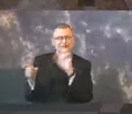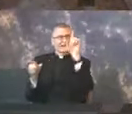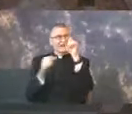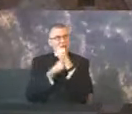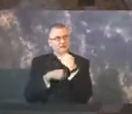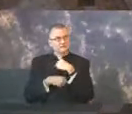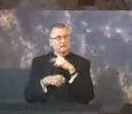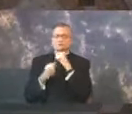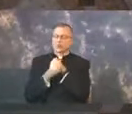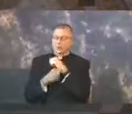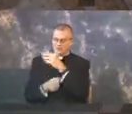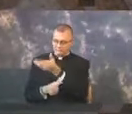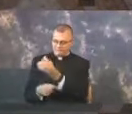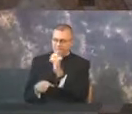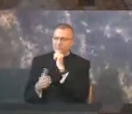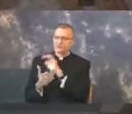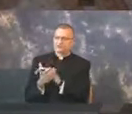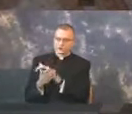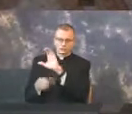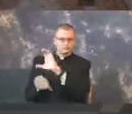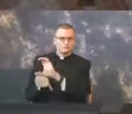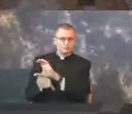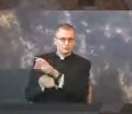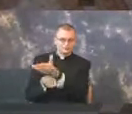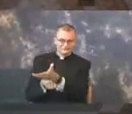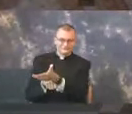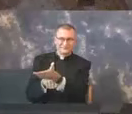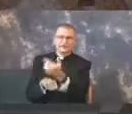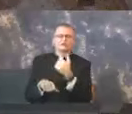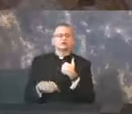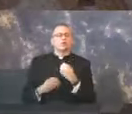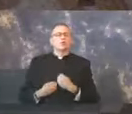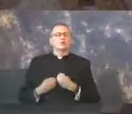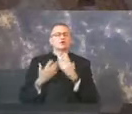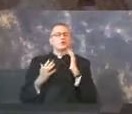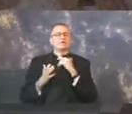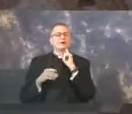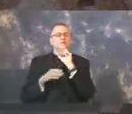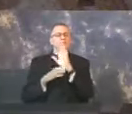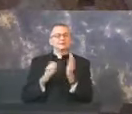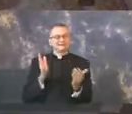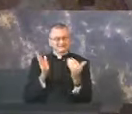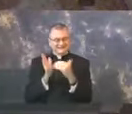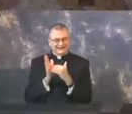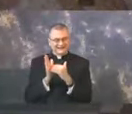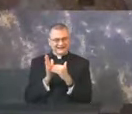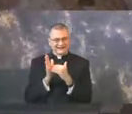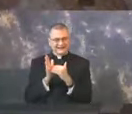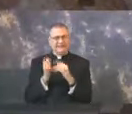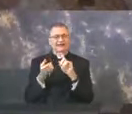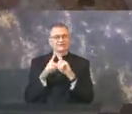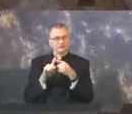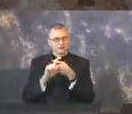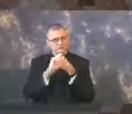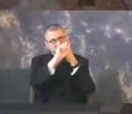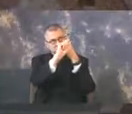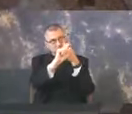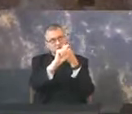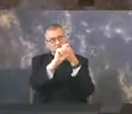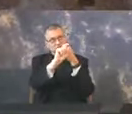love? May this renewal of our promises as friends of the bridegroom include the whole